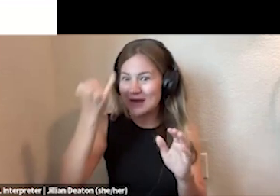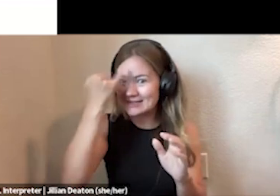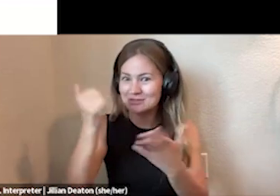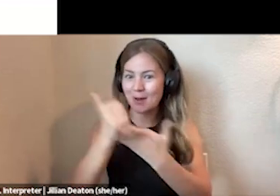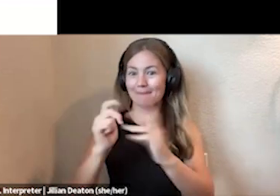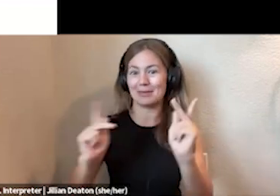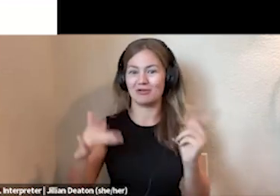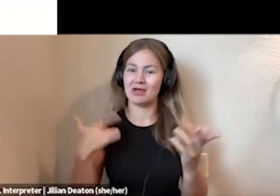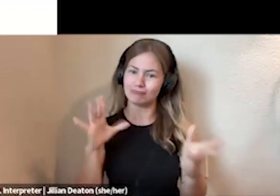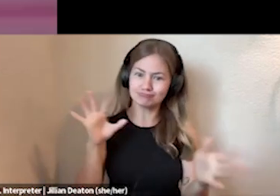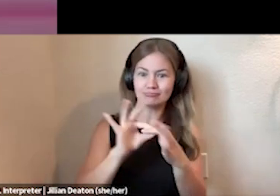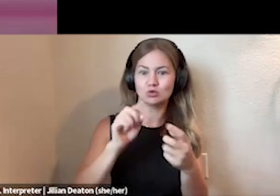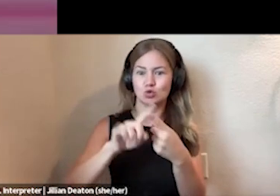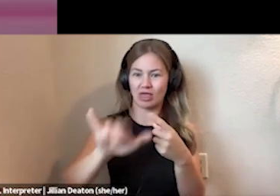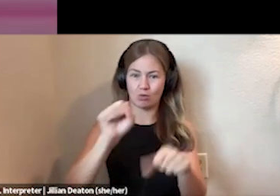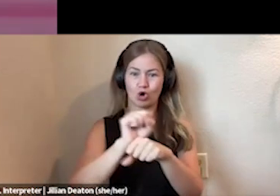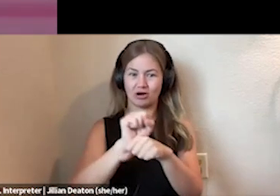Next slide, please.